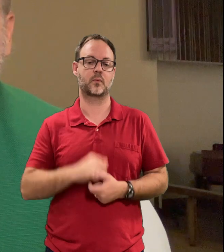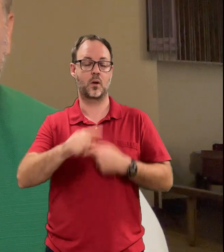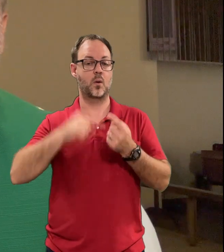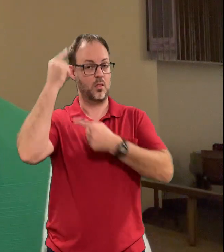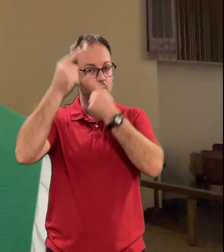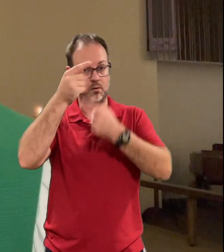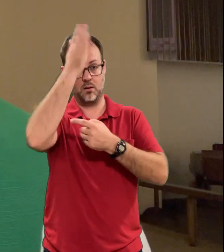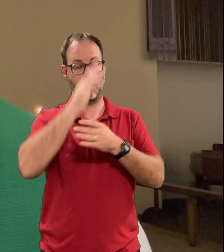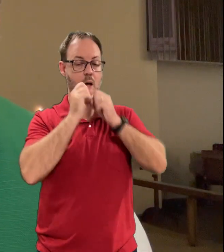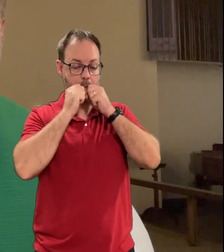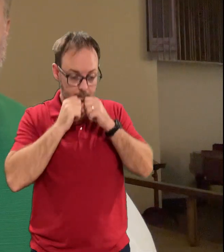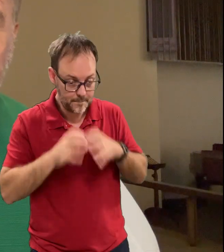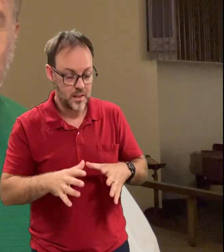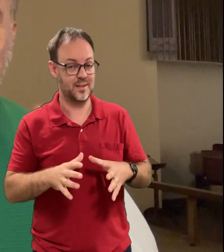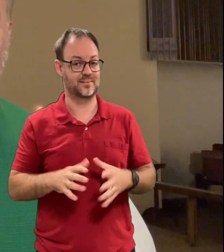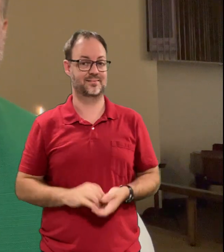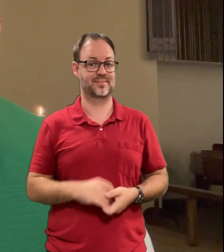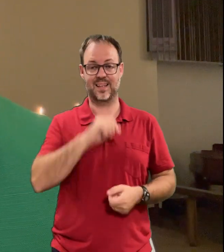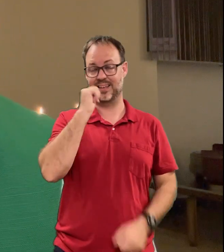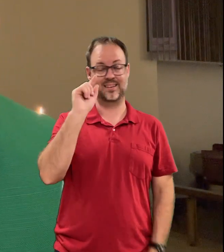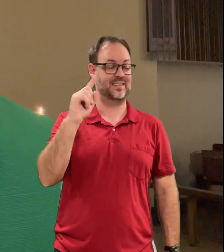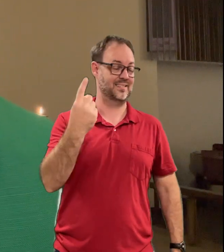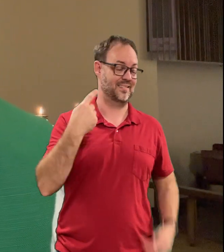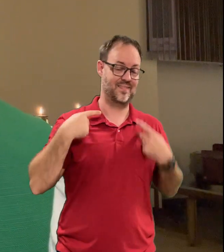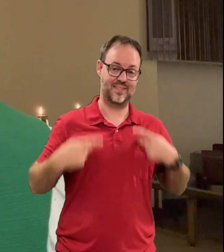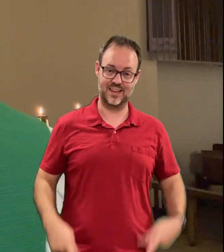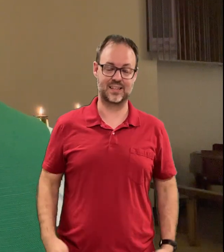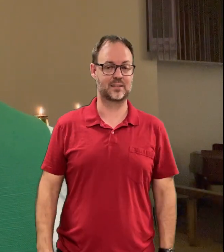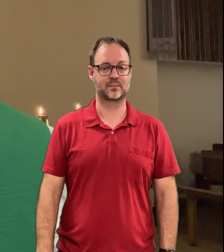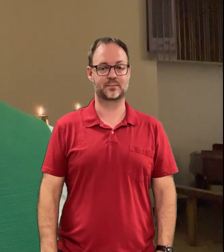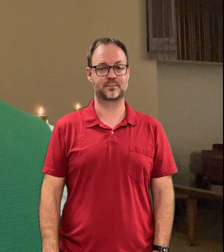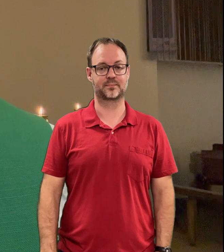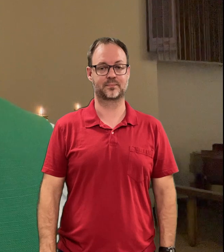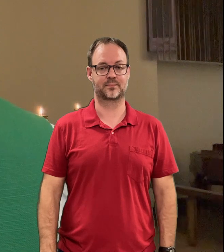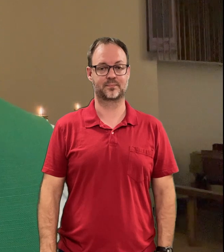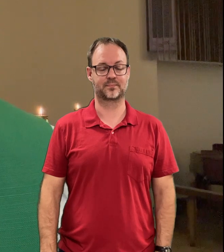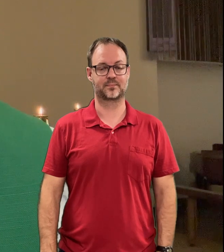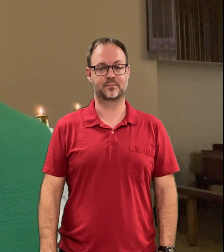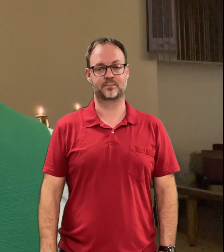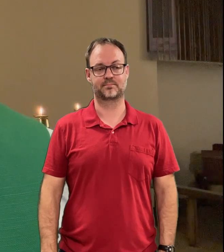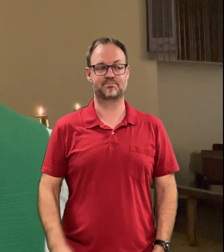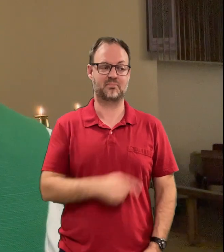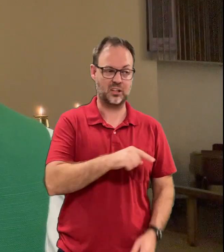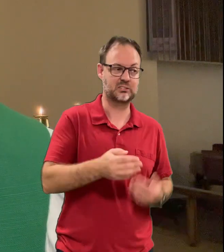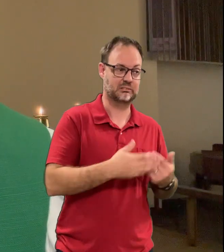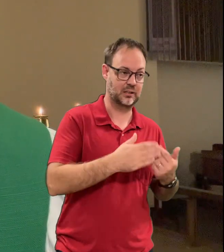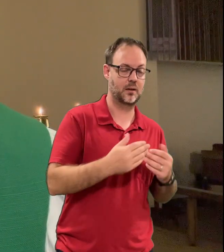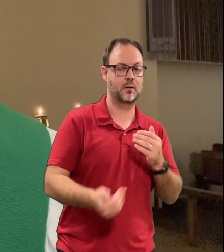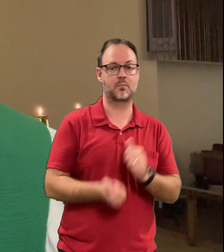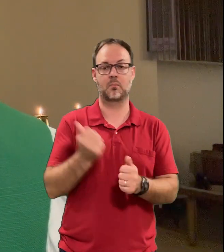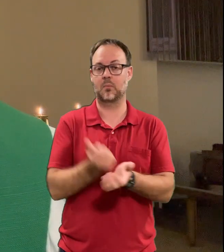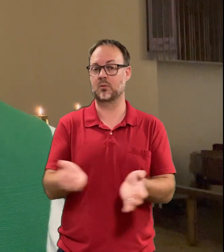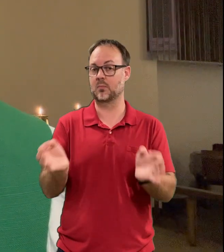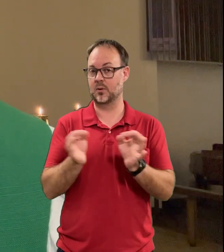When you think about God's blessings, remember they're not just physical. They're the easy ones to see, but